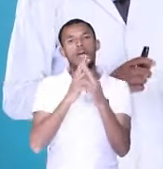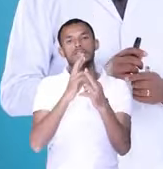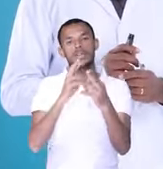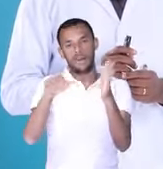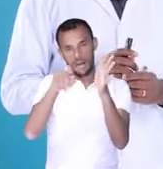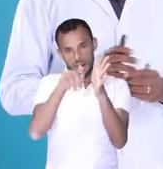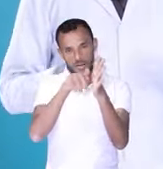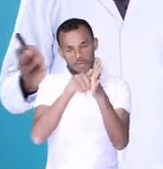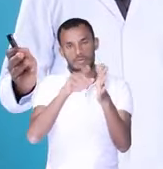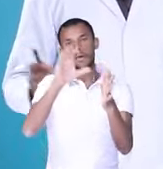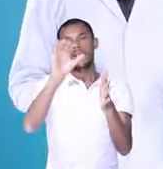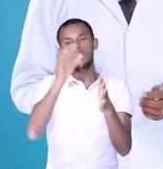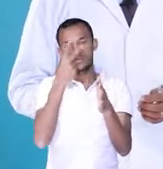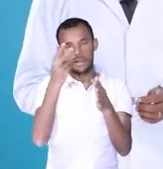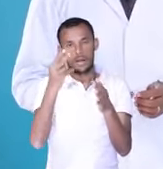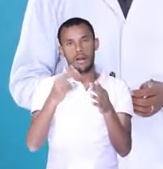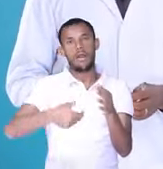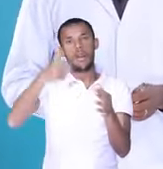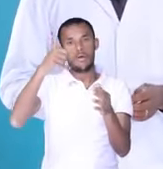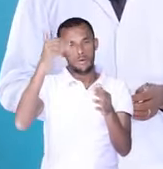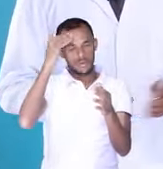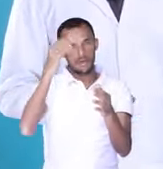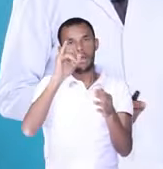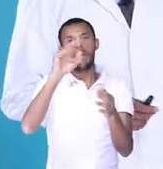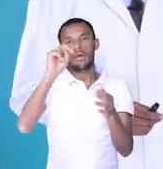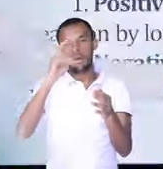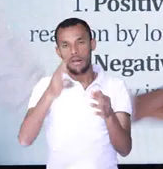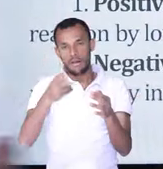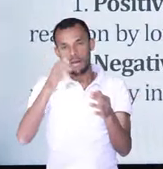Negative catalysts are sometimes known as inhibitors,